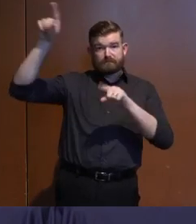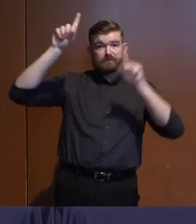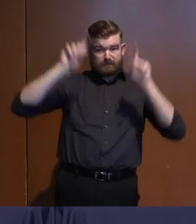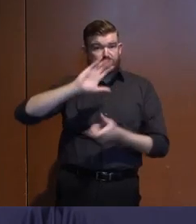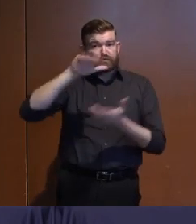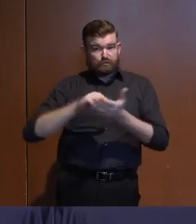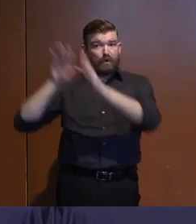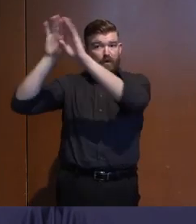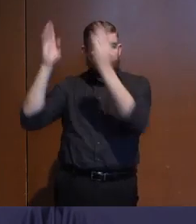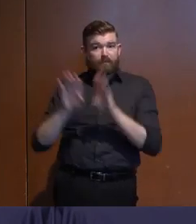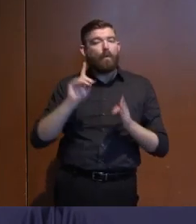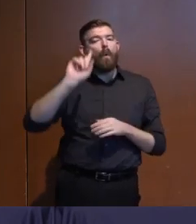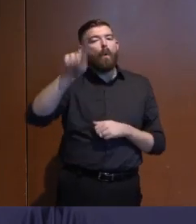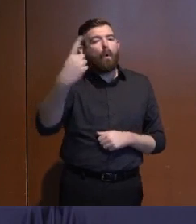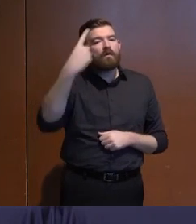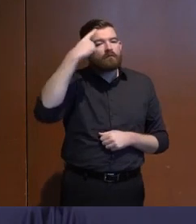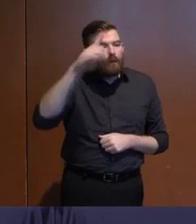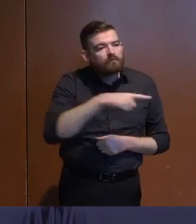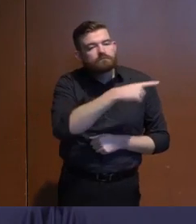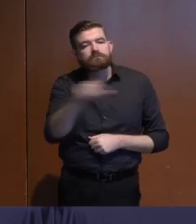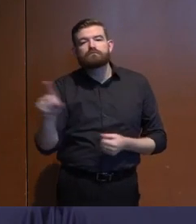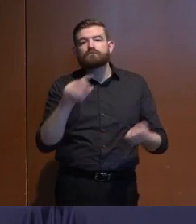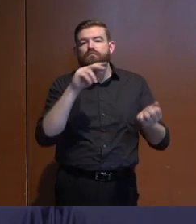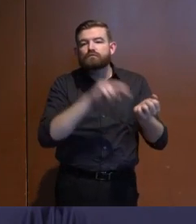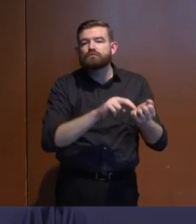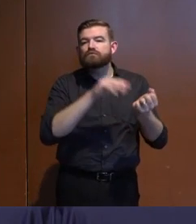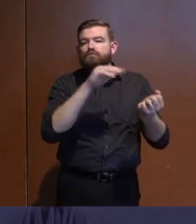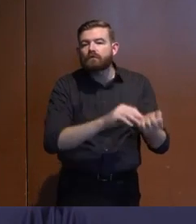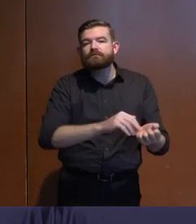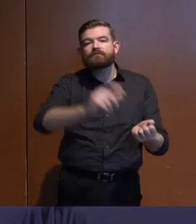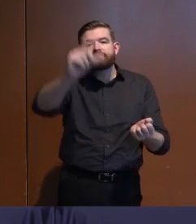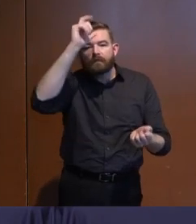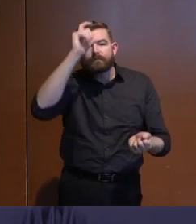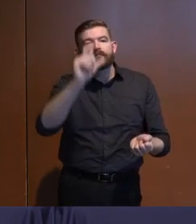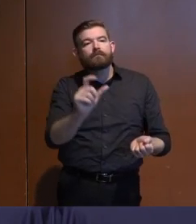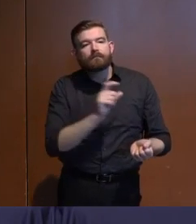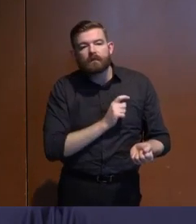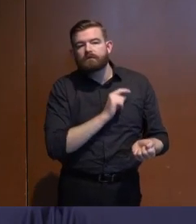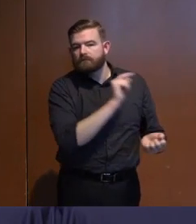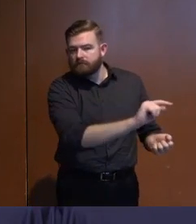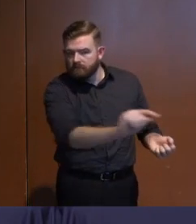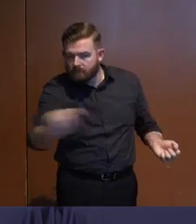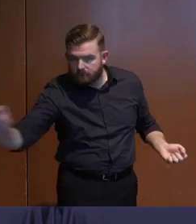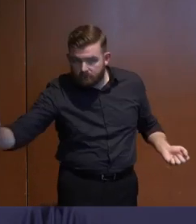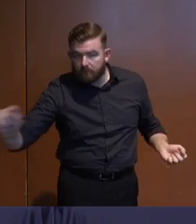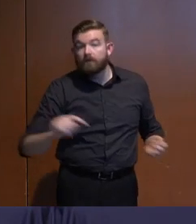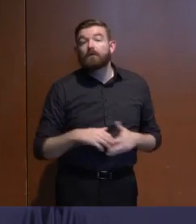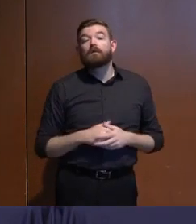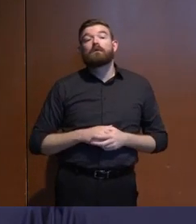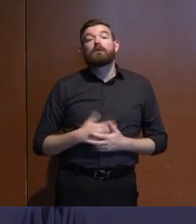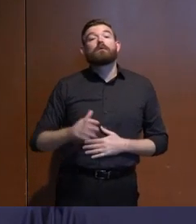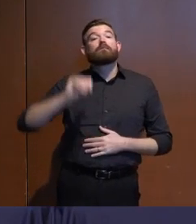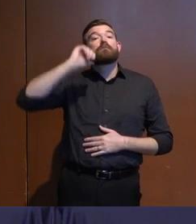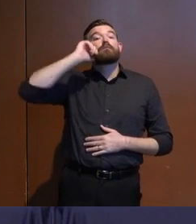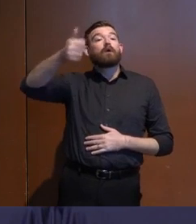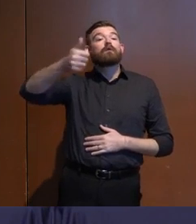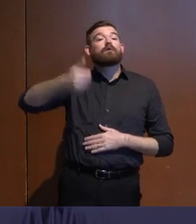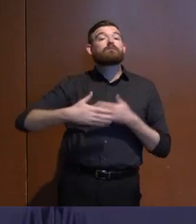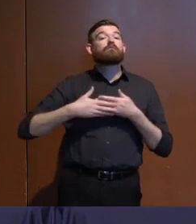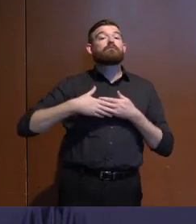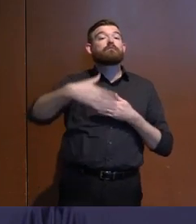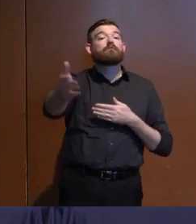first responders only. Today, tomorrow, the day after, and every day until we tell you otherwise, only for people who are